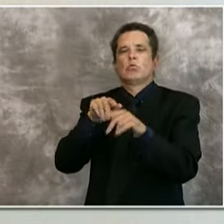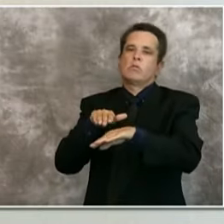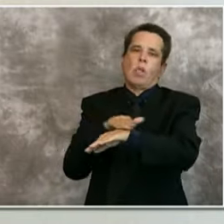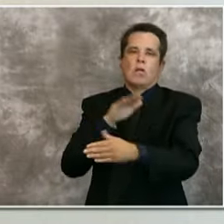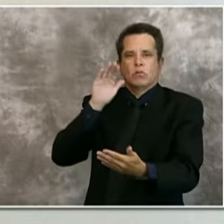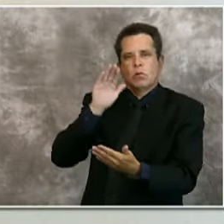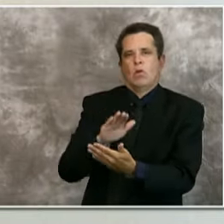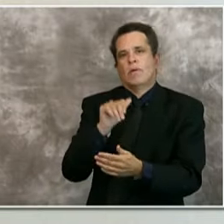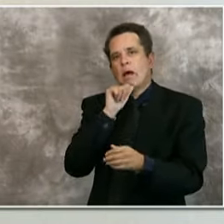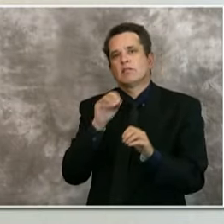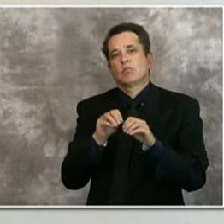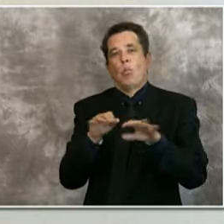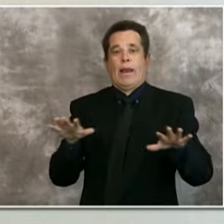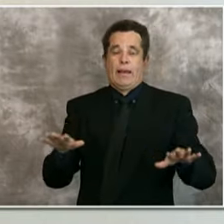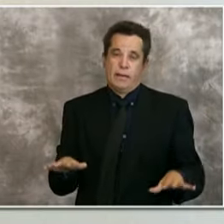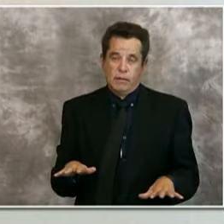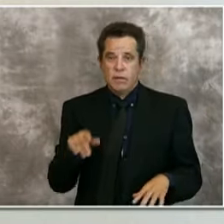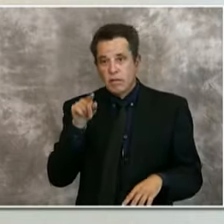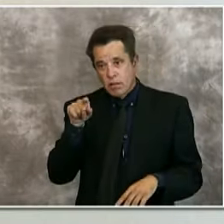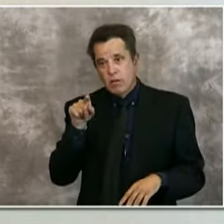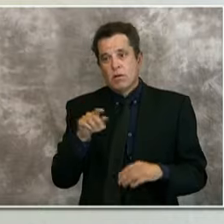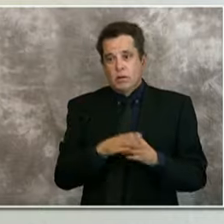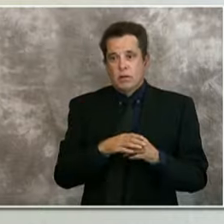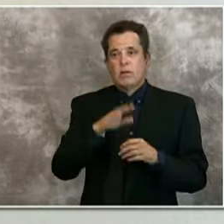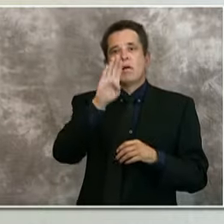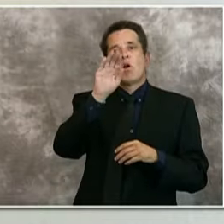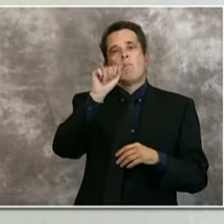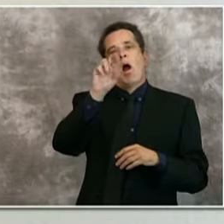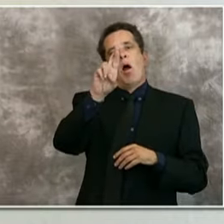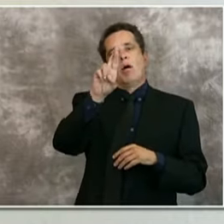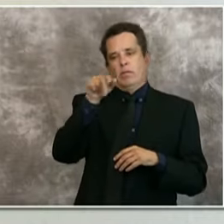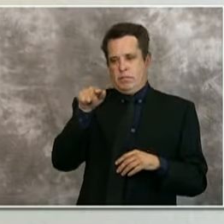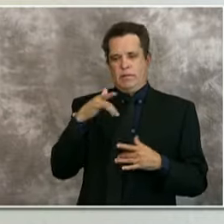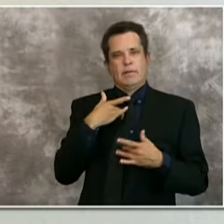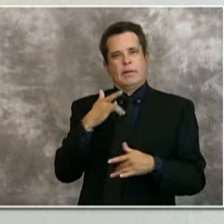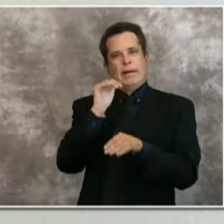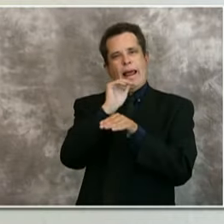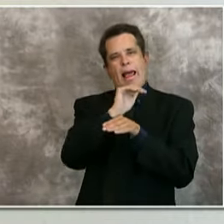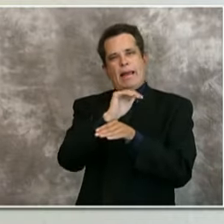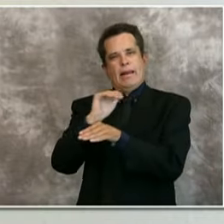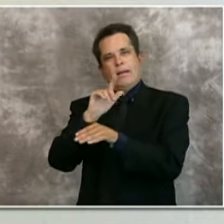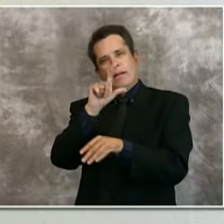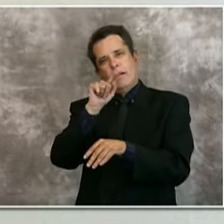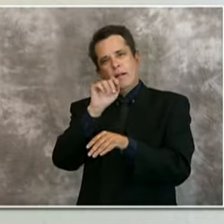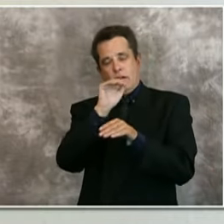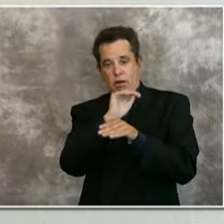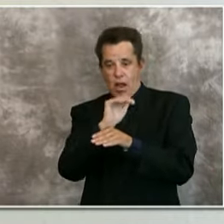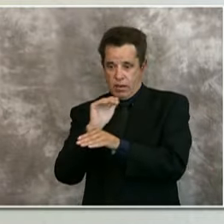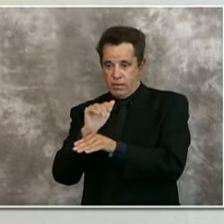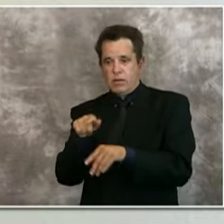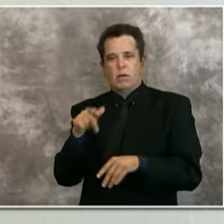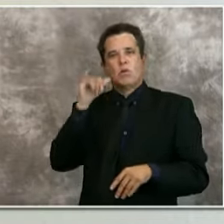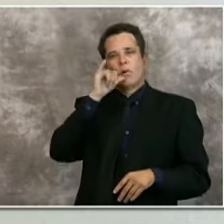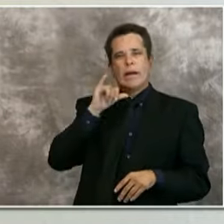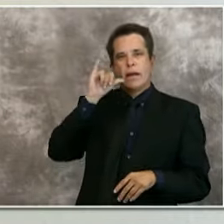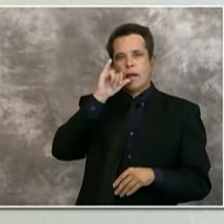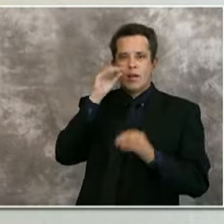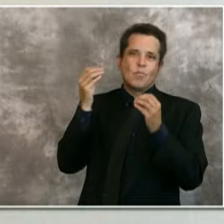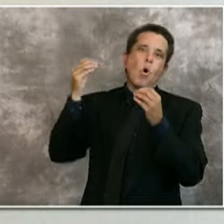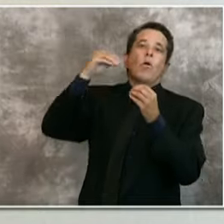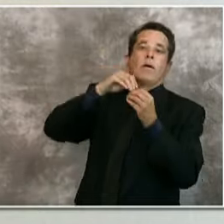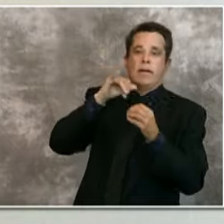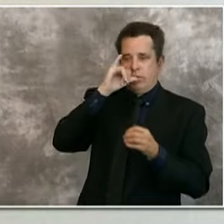Bar-type settings and particular late-night events at restaurants, particularly tied to alcohol,